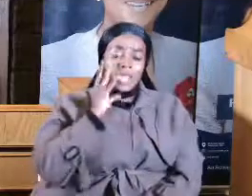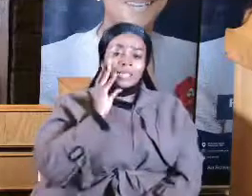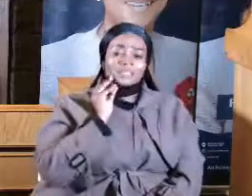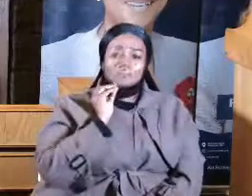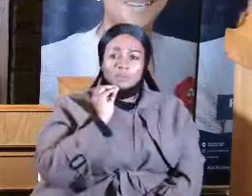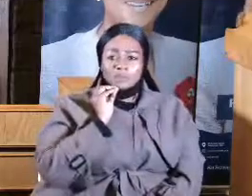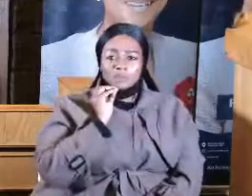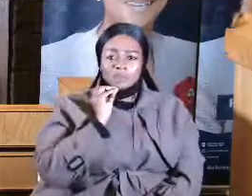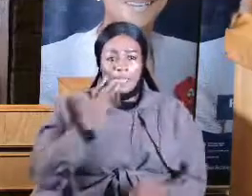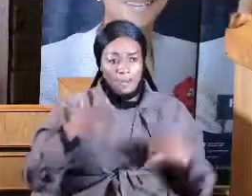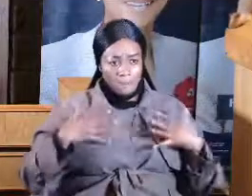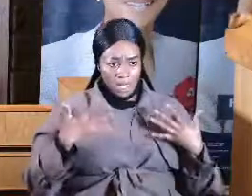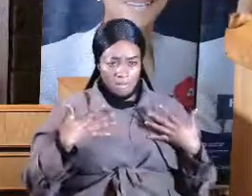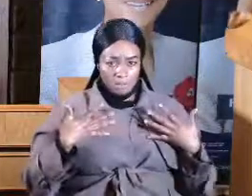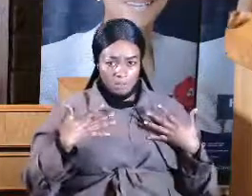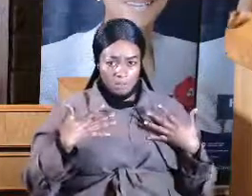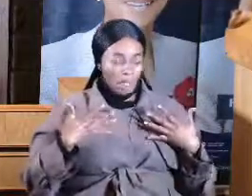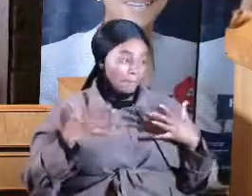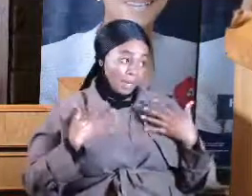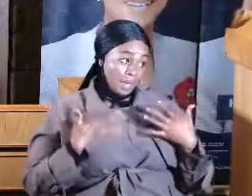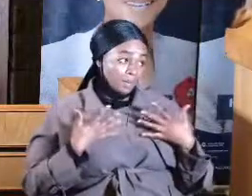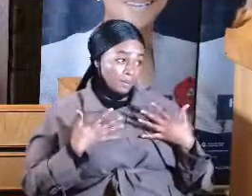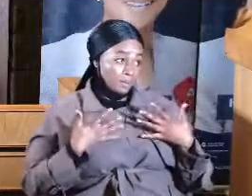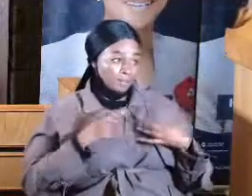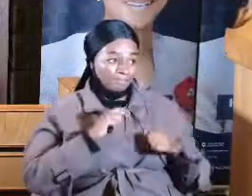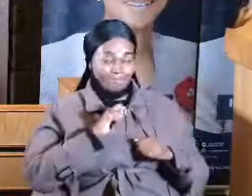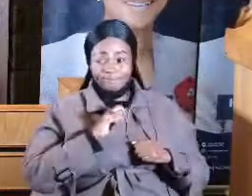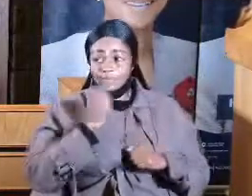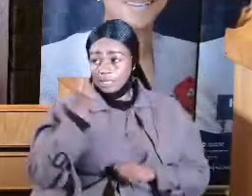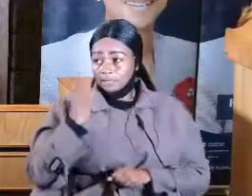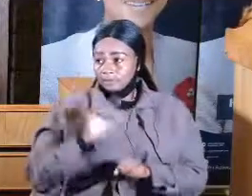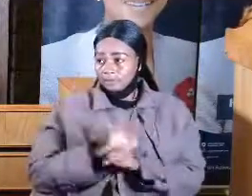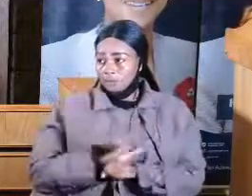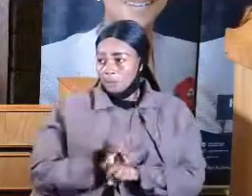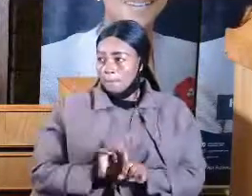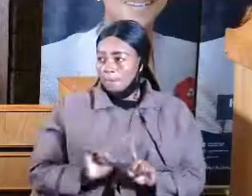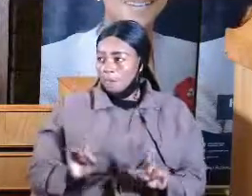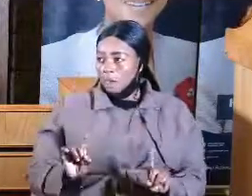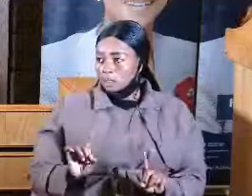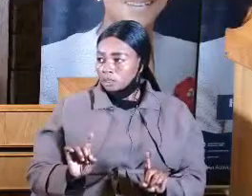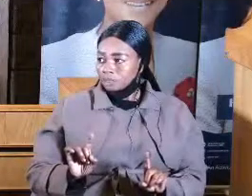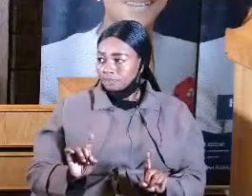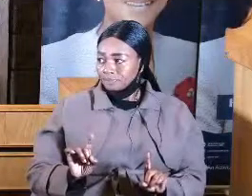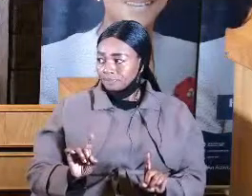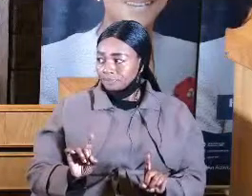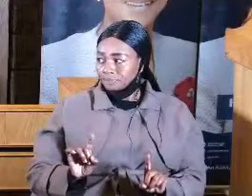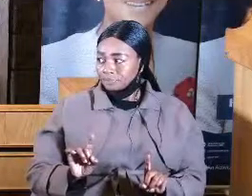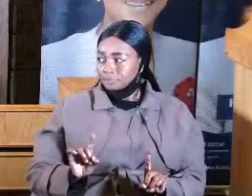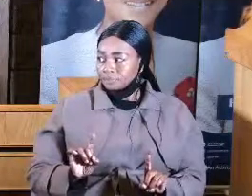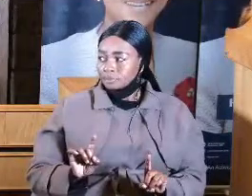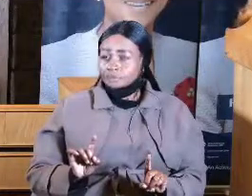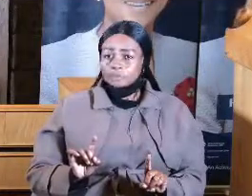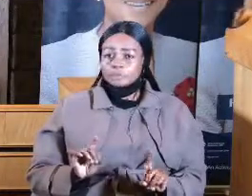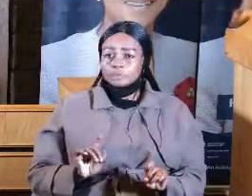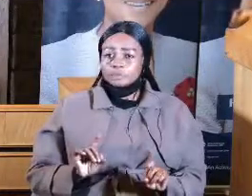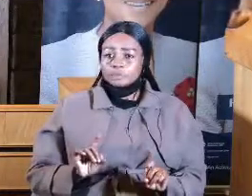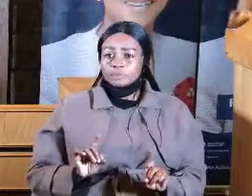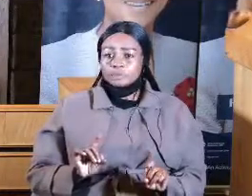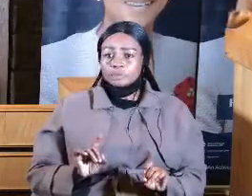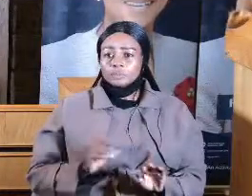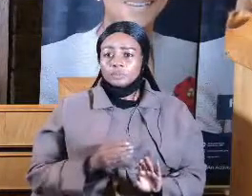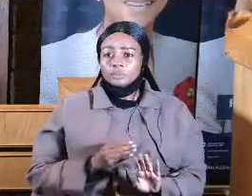to me. I'm grateful, make no mistake. But I want you to get the picture in